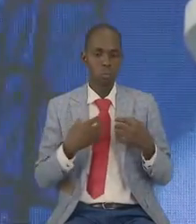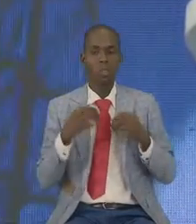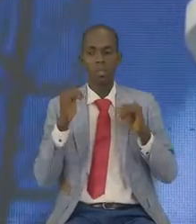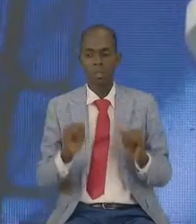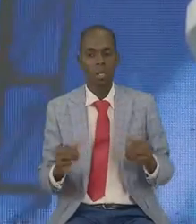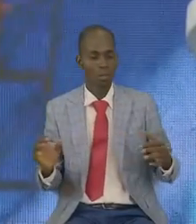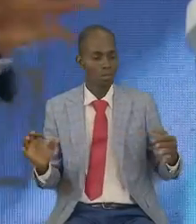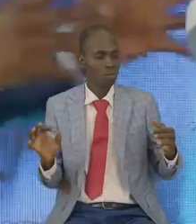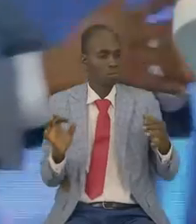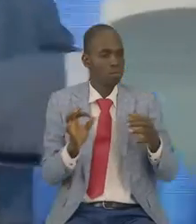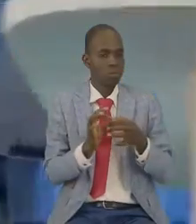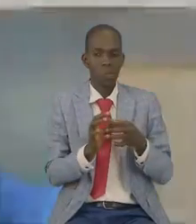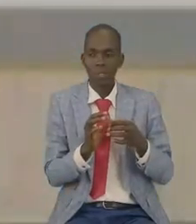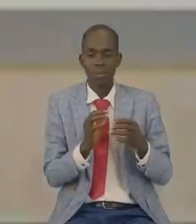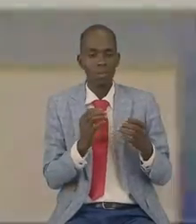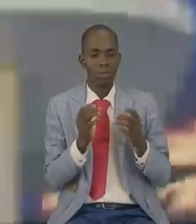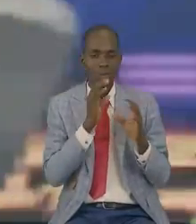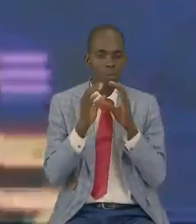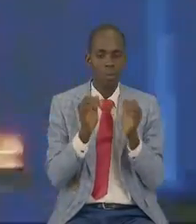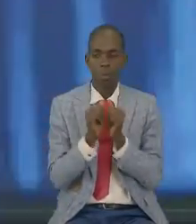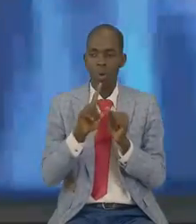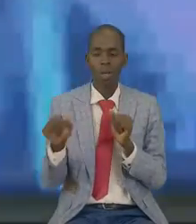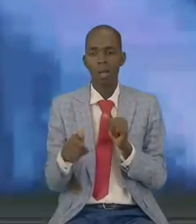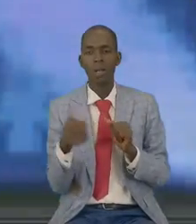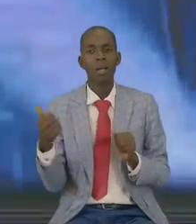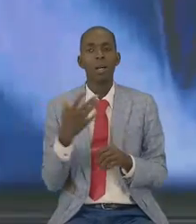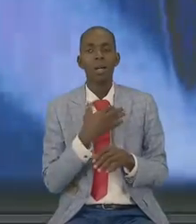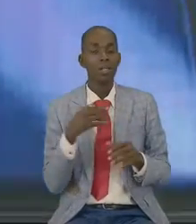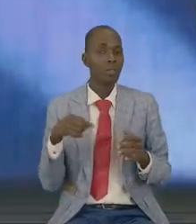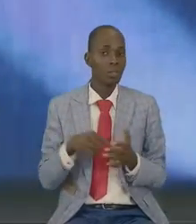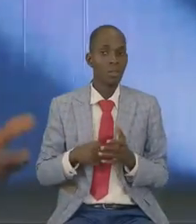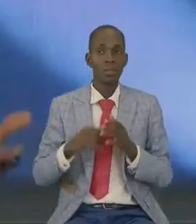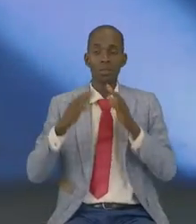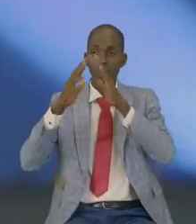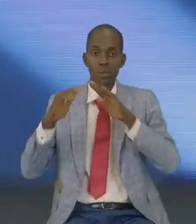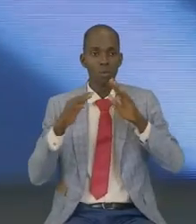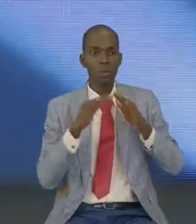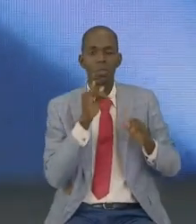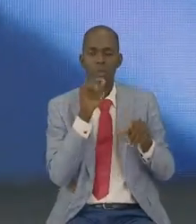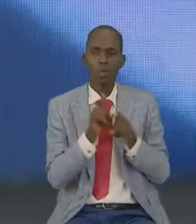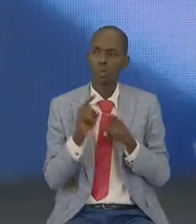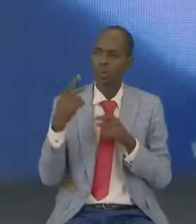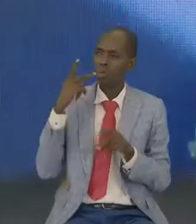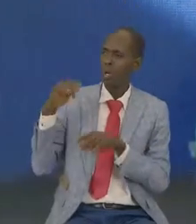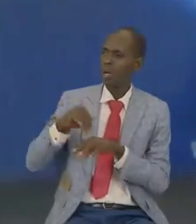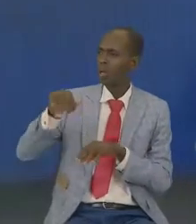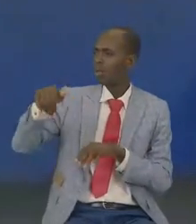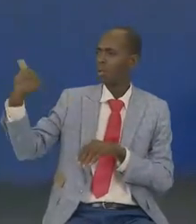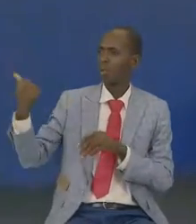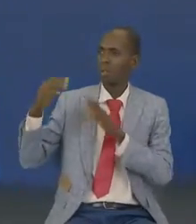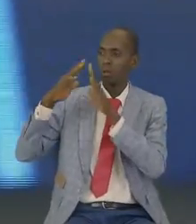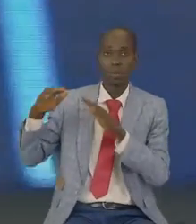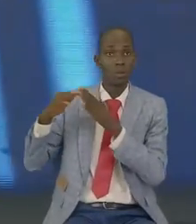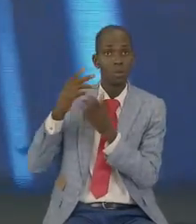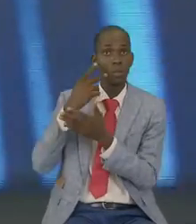communicate one with the other. And then this community is also looking at that community. Are you seeing